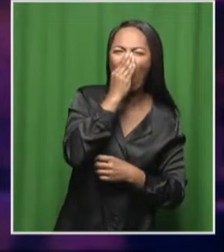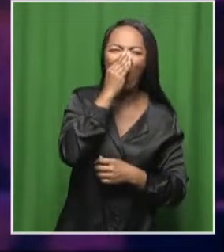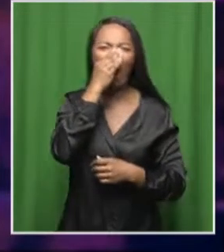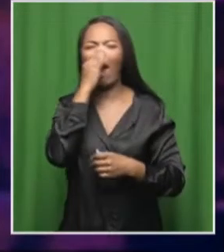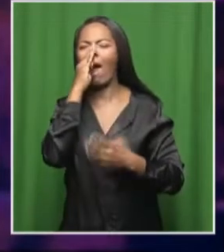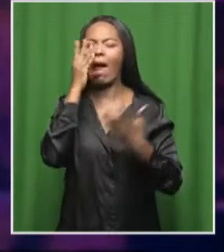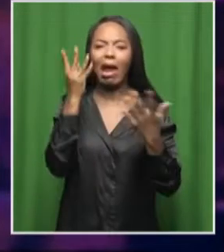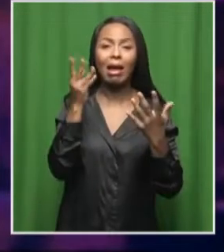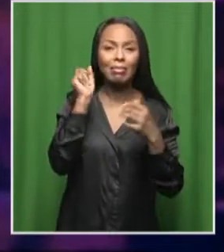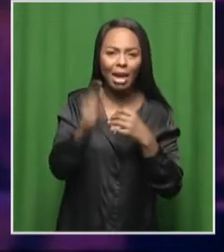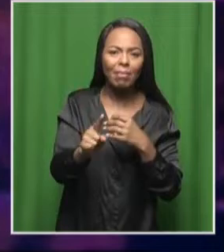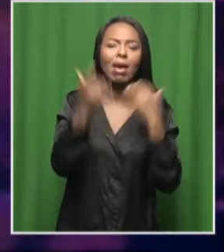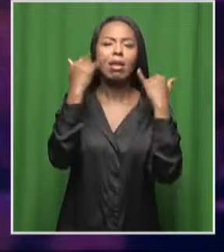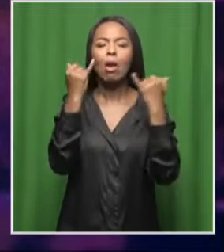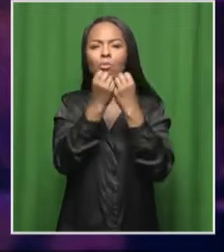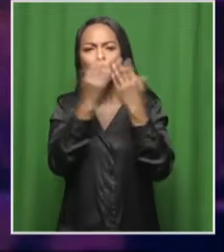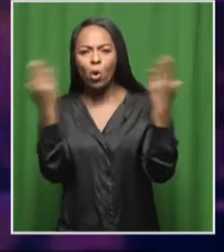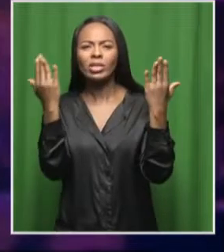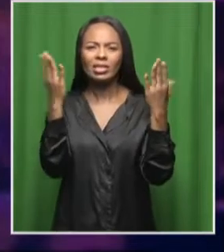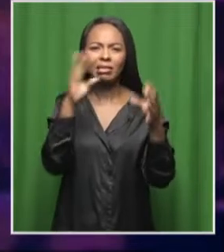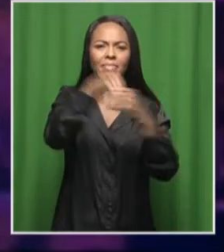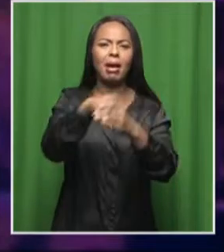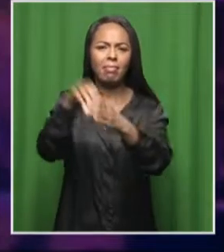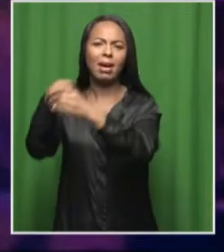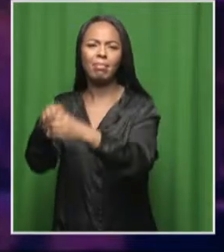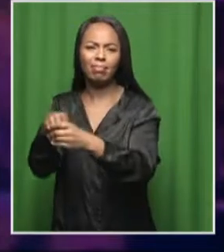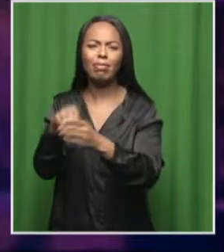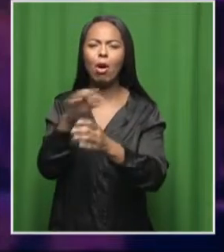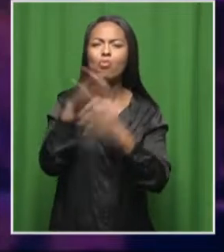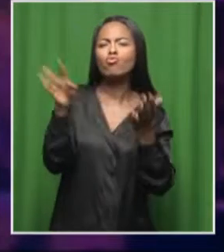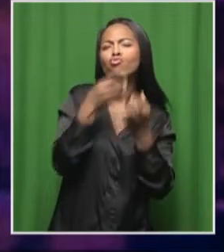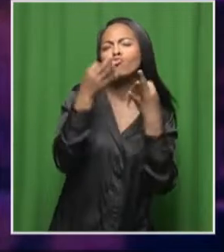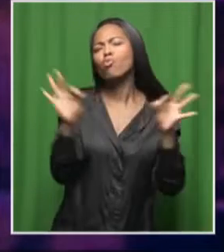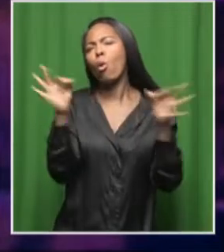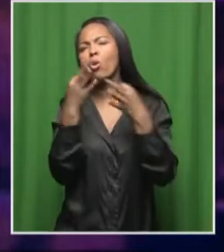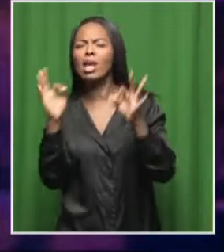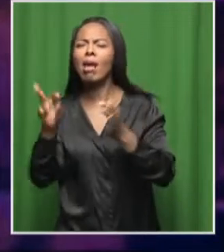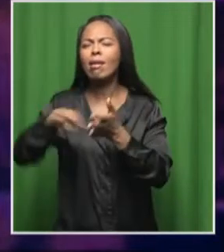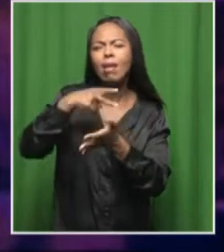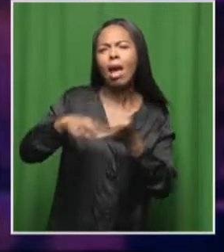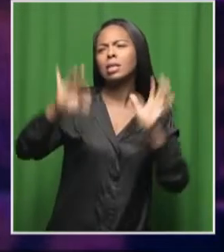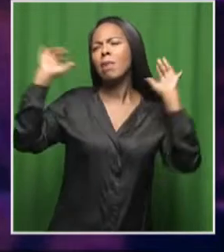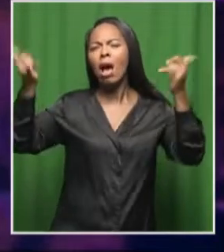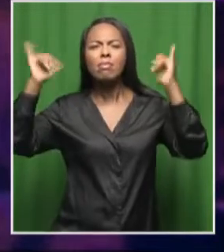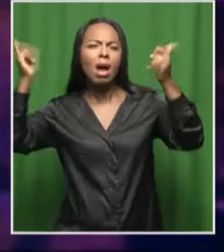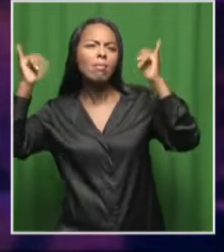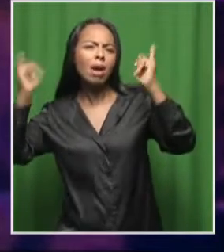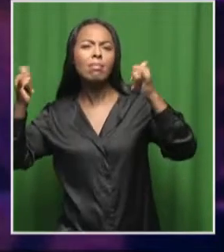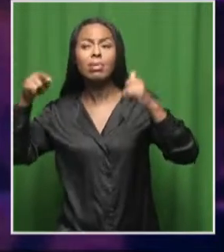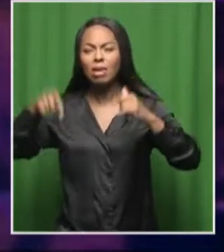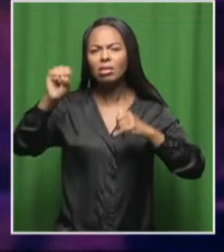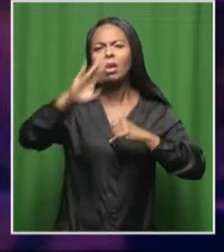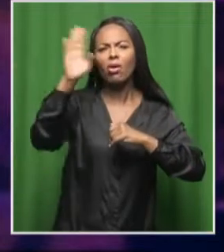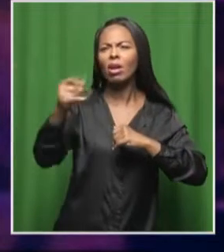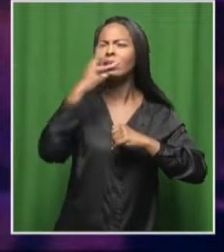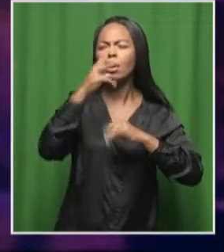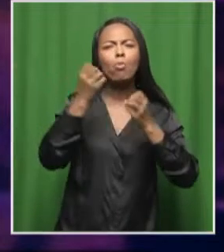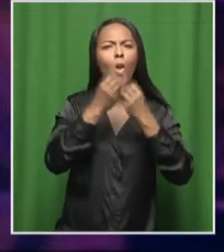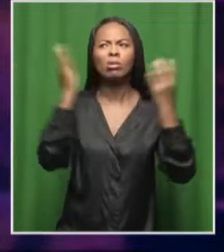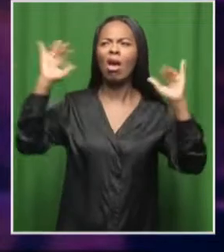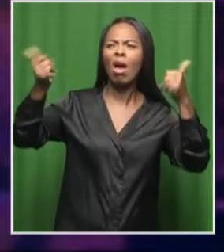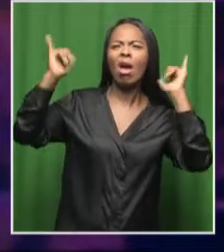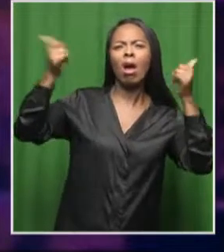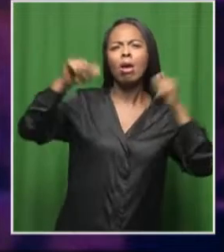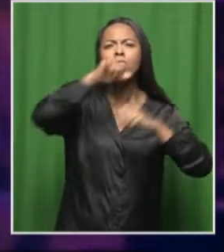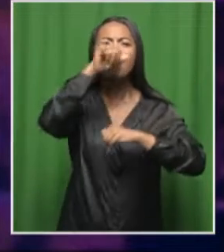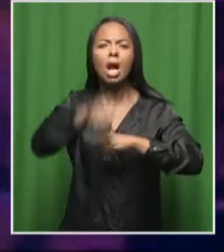really being touched on there. The music, the dance, you see South Africa today, the music is really flourishing, so